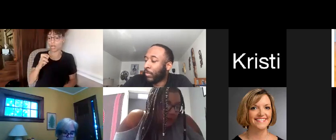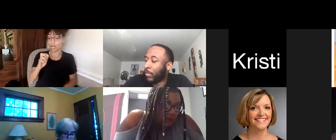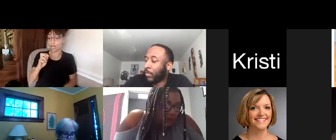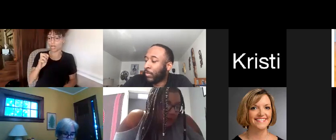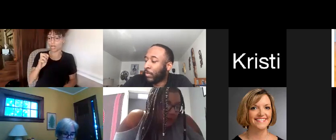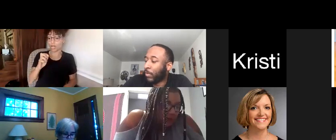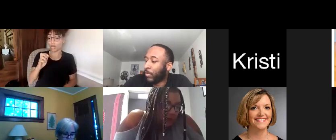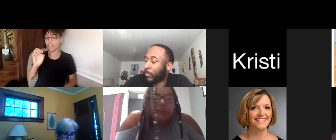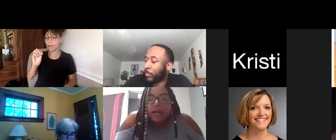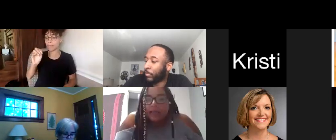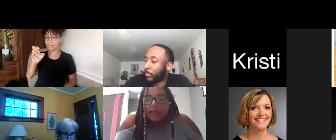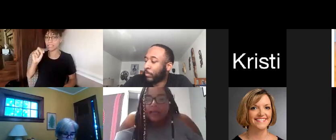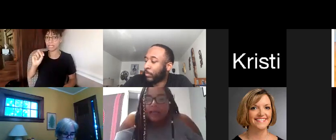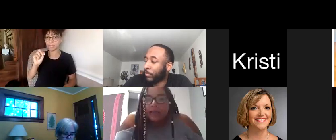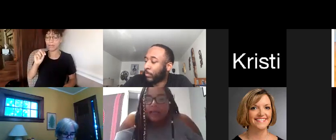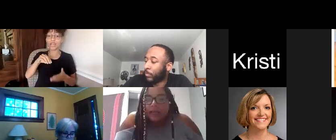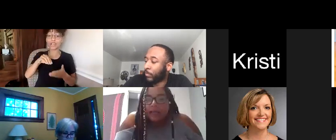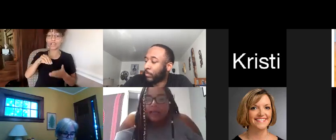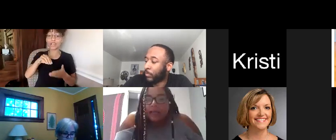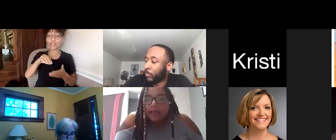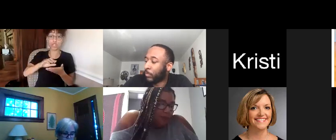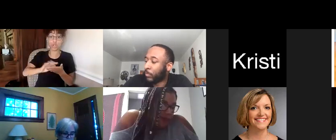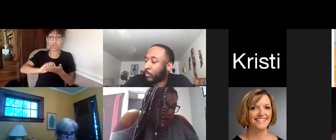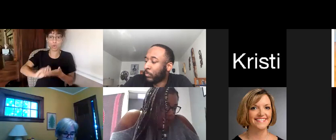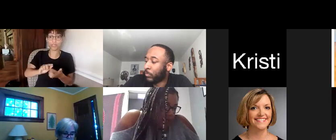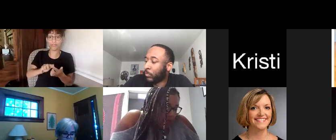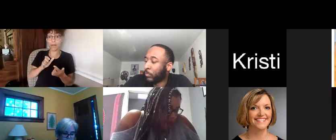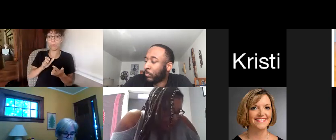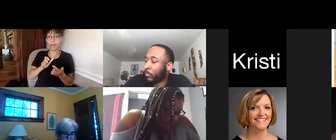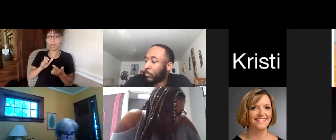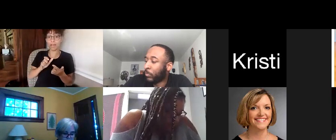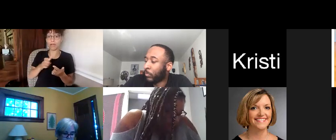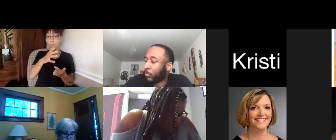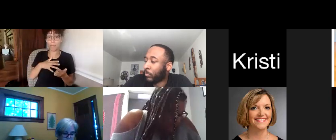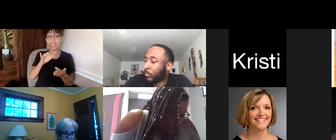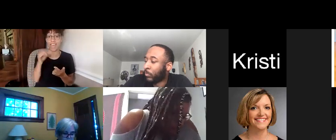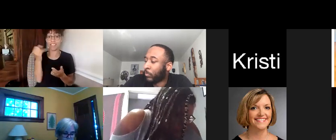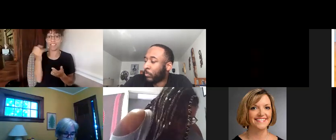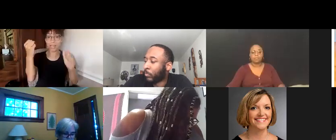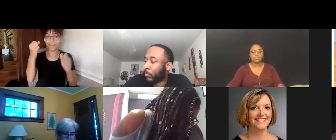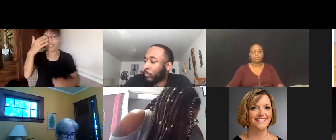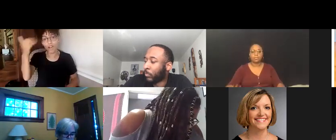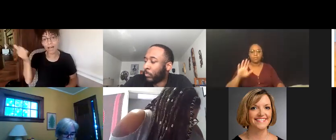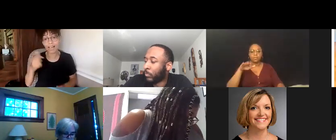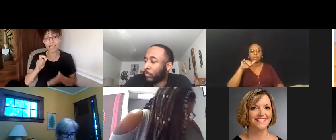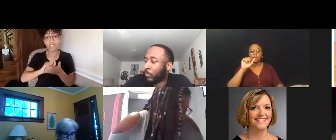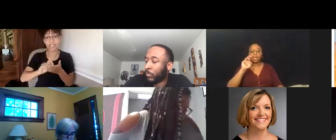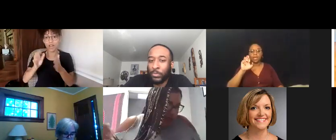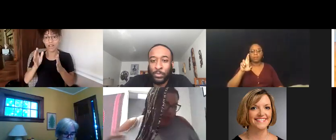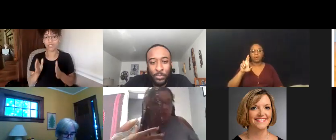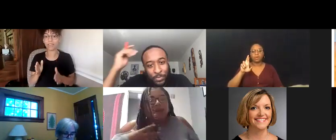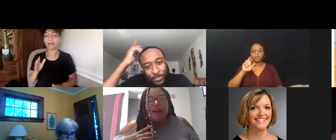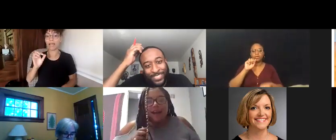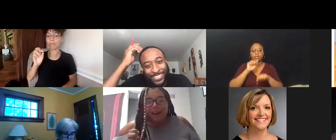from the Women That a Movement Forgot. This is a book by the author's name is, I forgot to